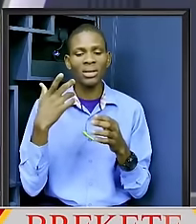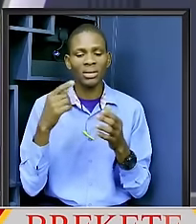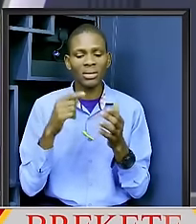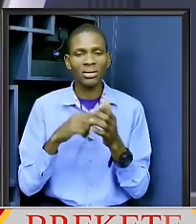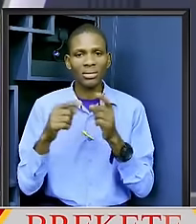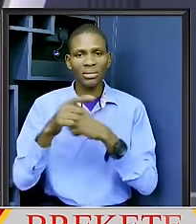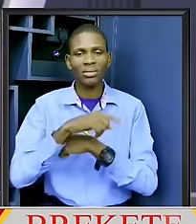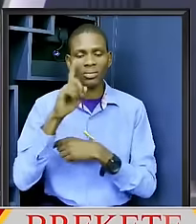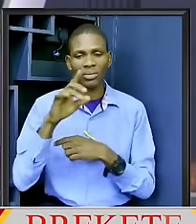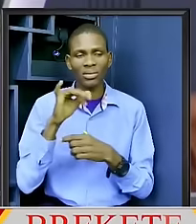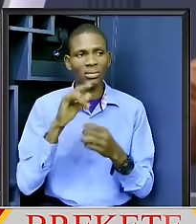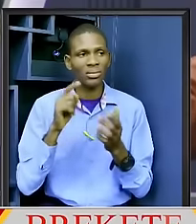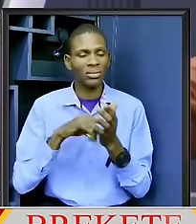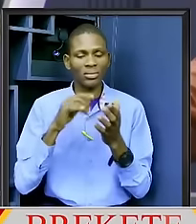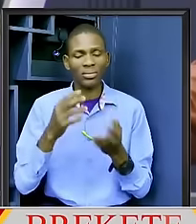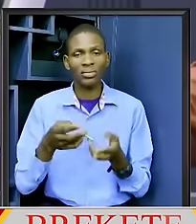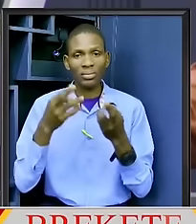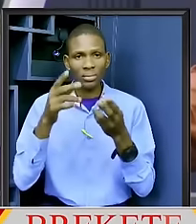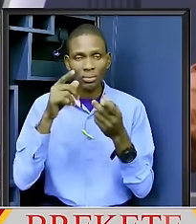one where I referred to you about the